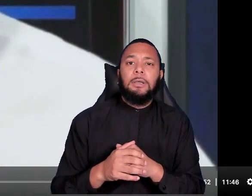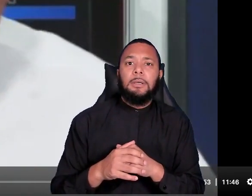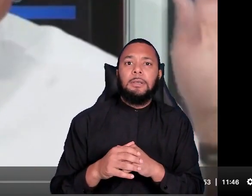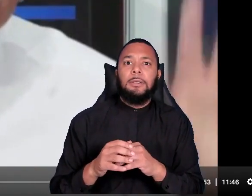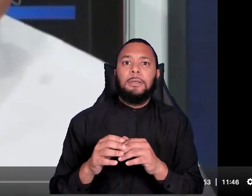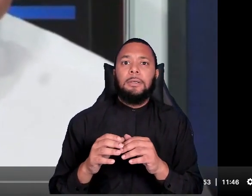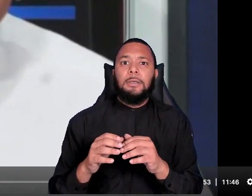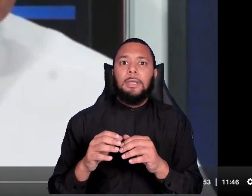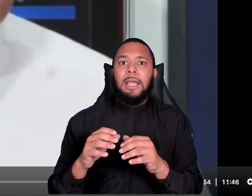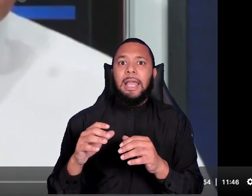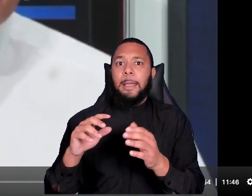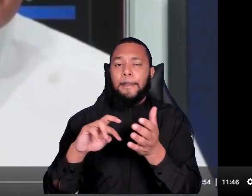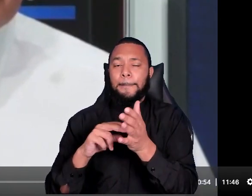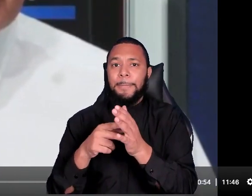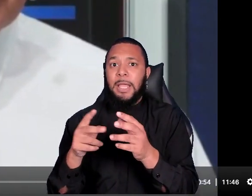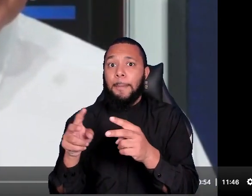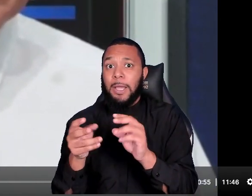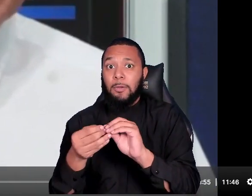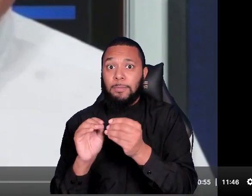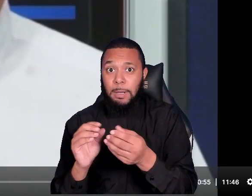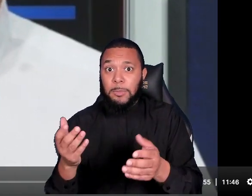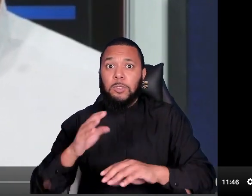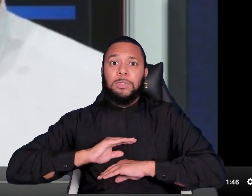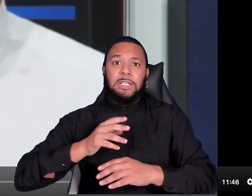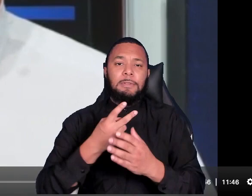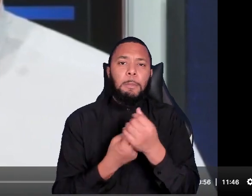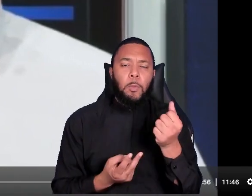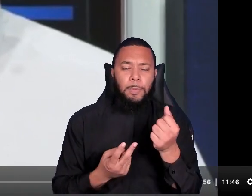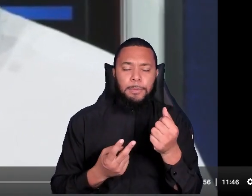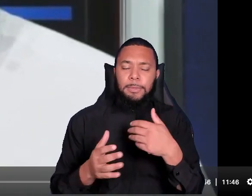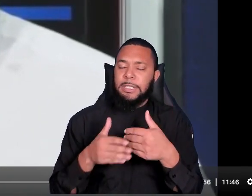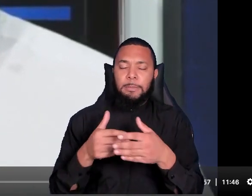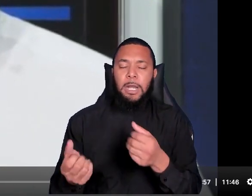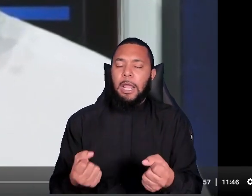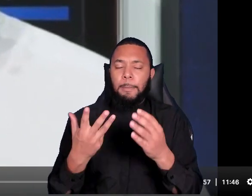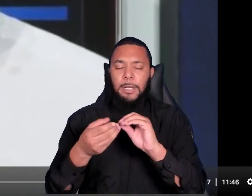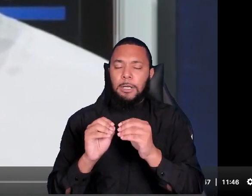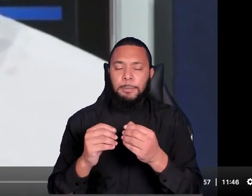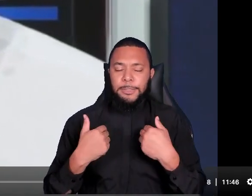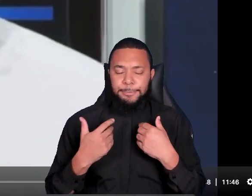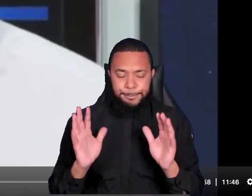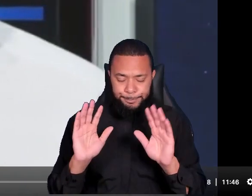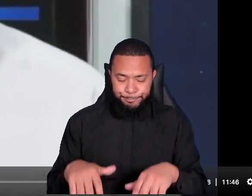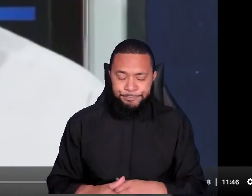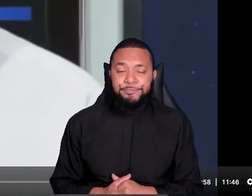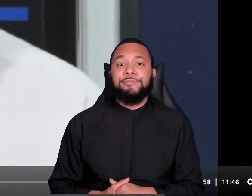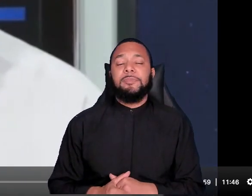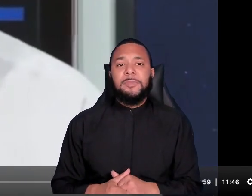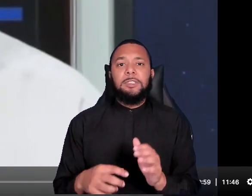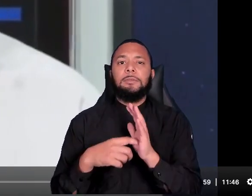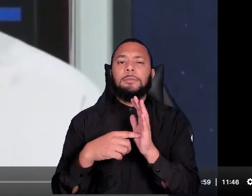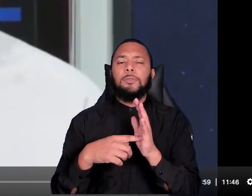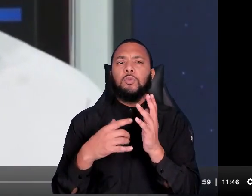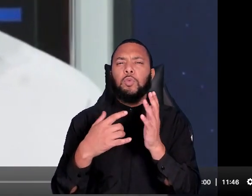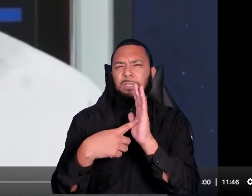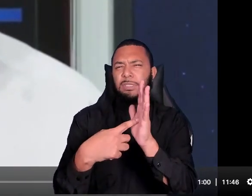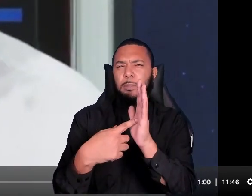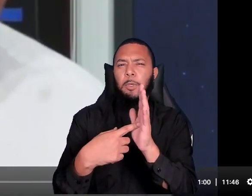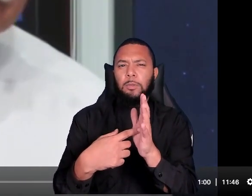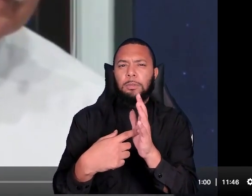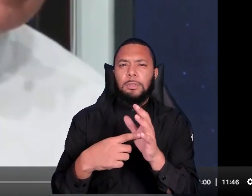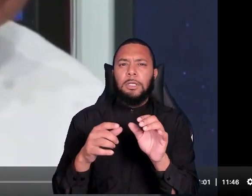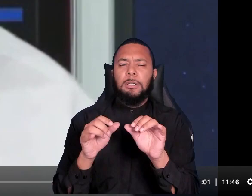that makes them all true, no matter how many there are. Okay? So let's look at an example of